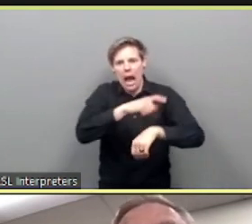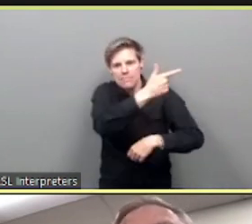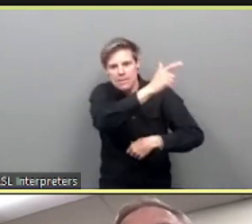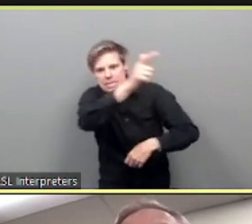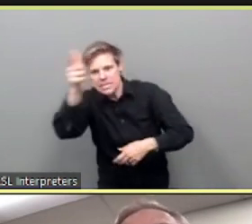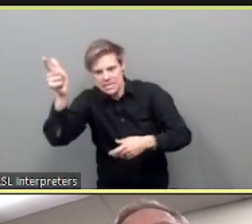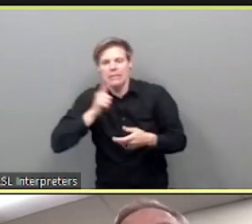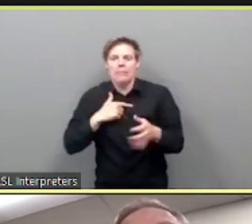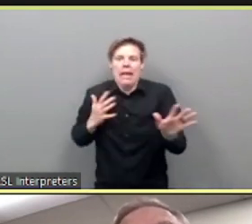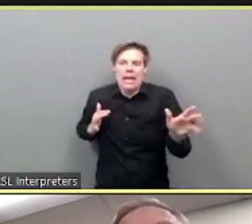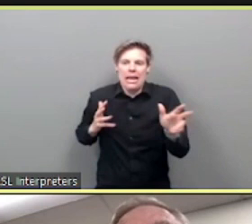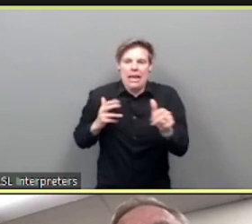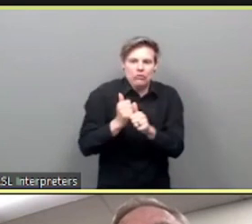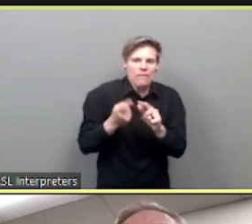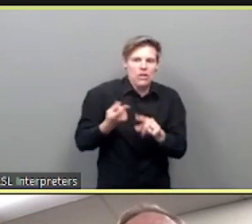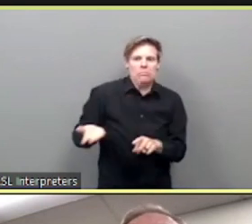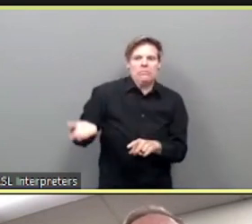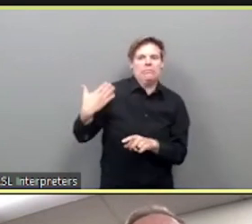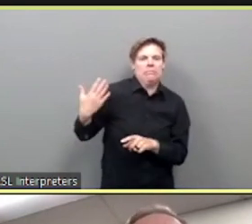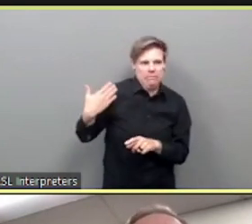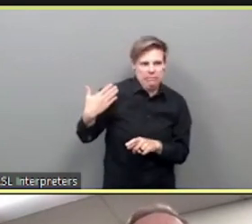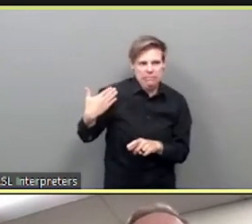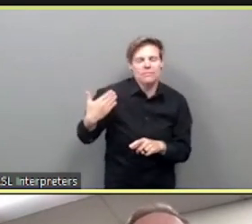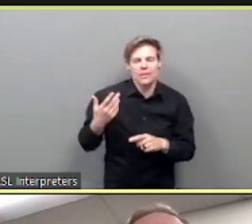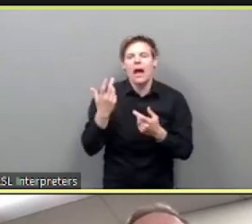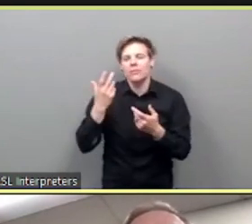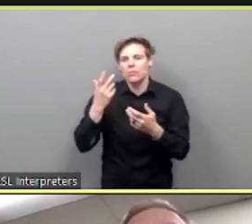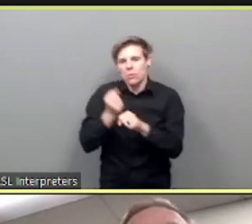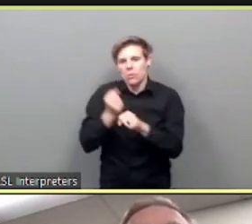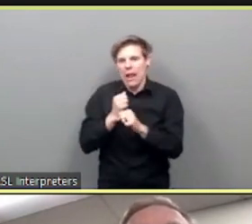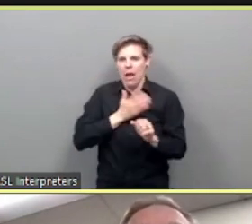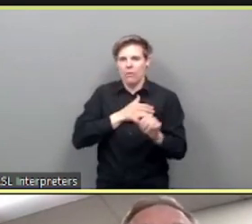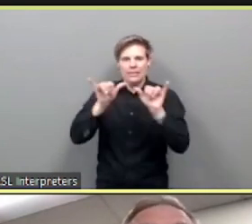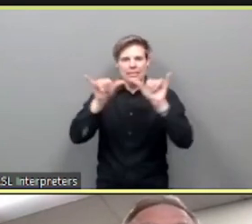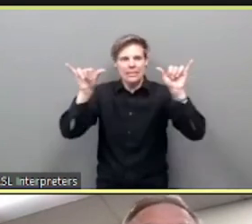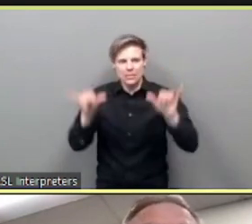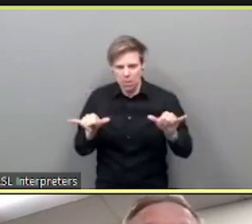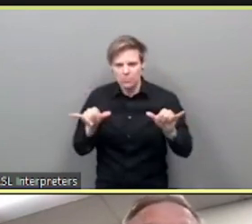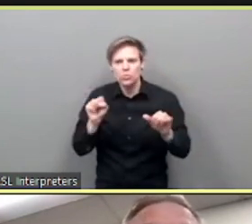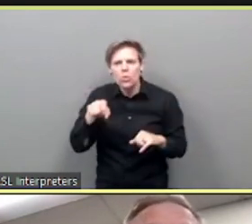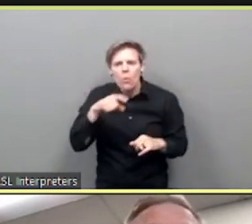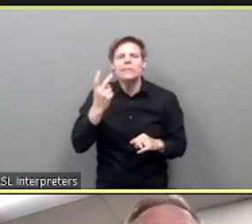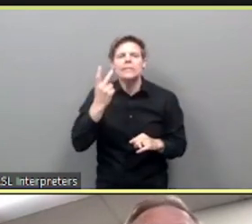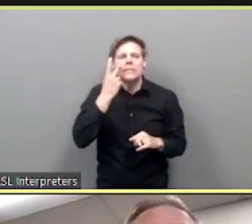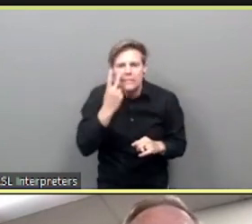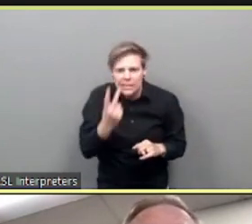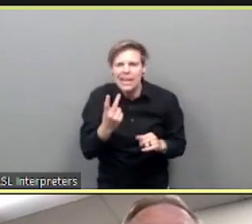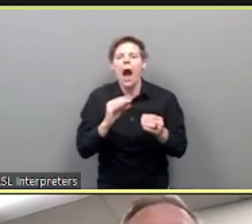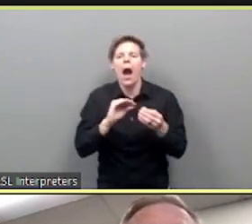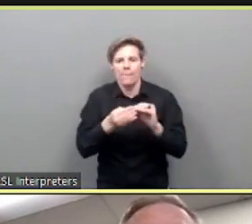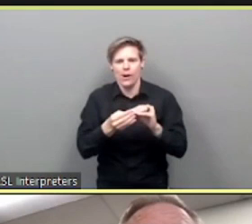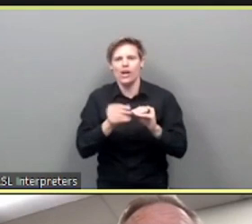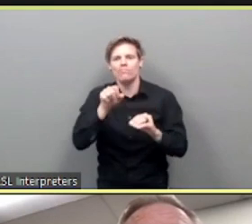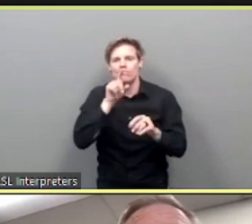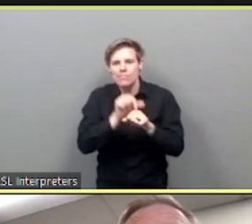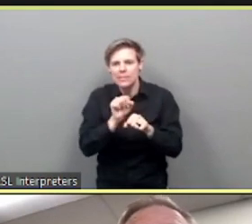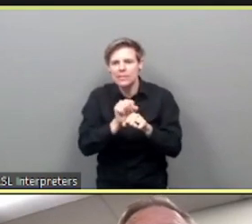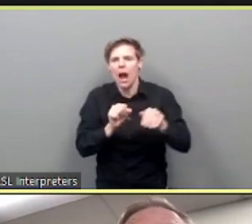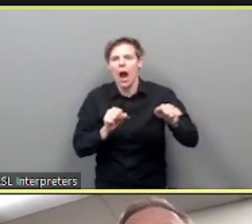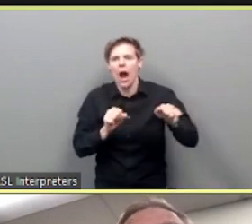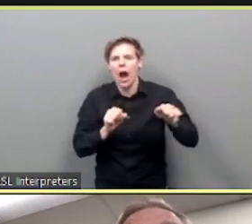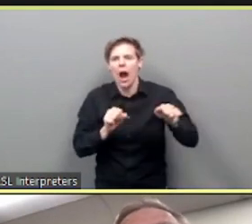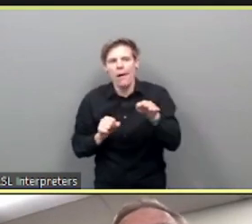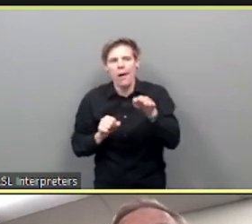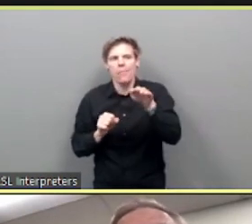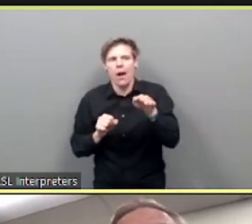cetera. And so you can see those numbers from the past steadily rising. And unfortunately, that 12 deaths we